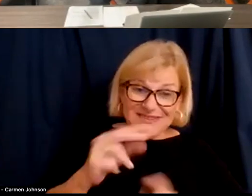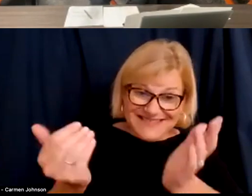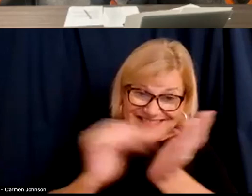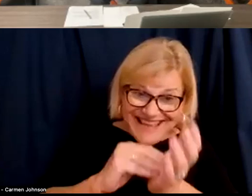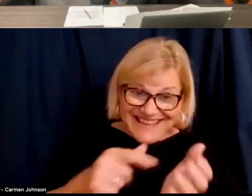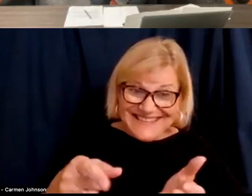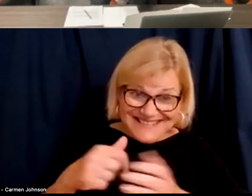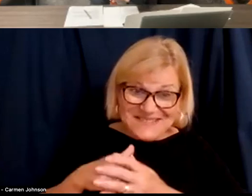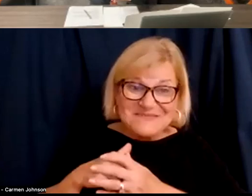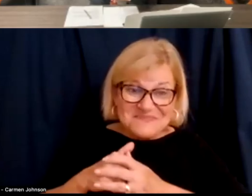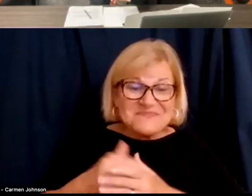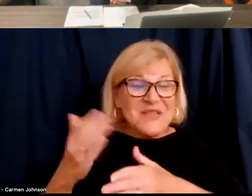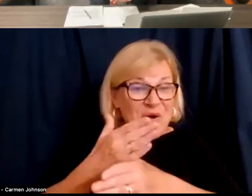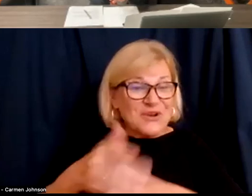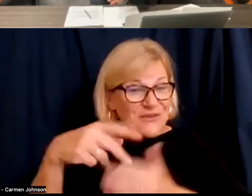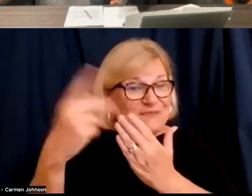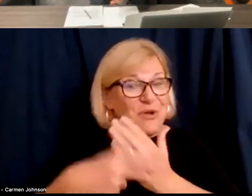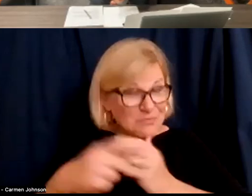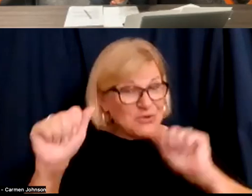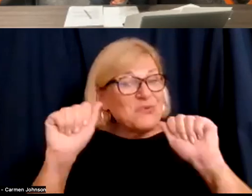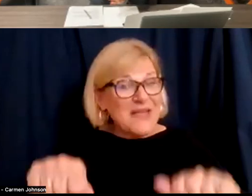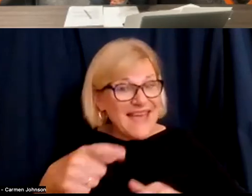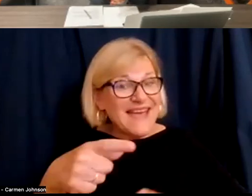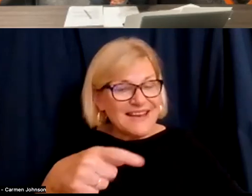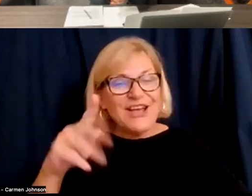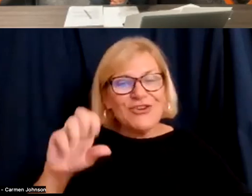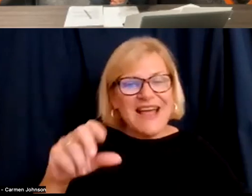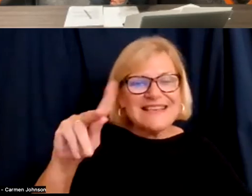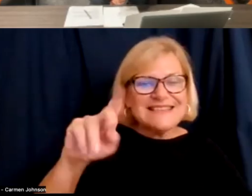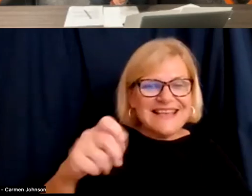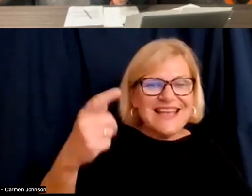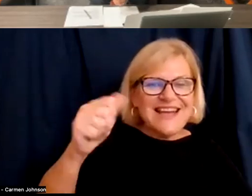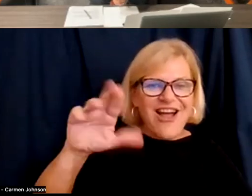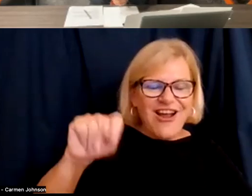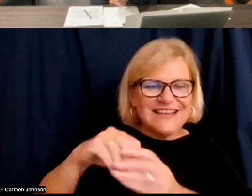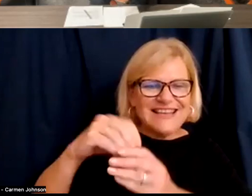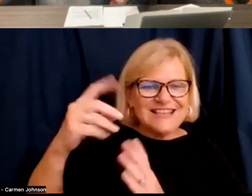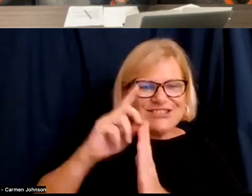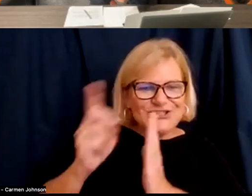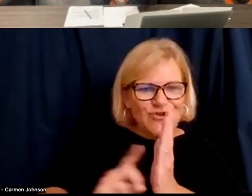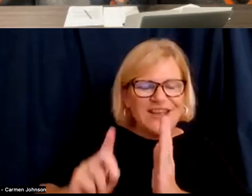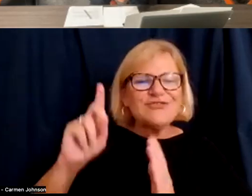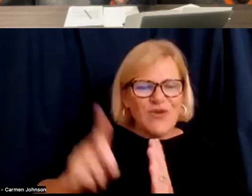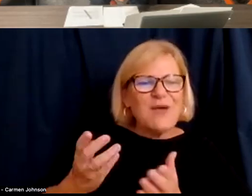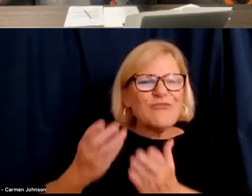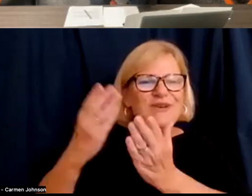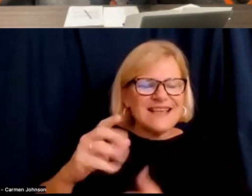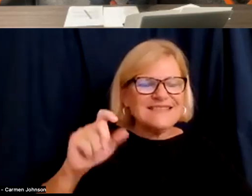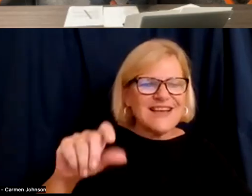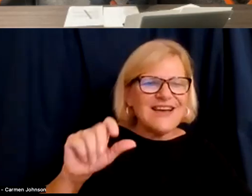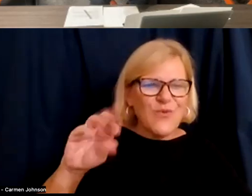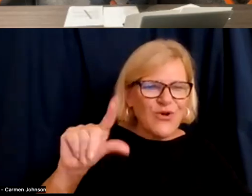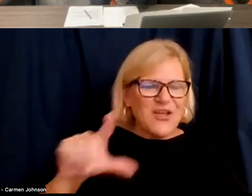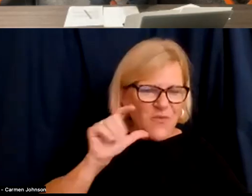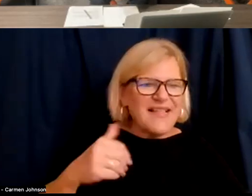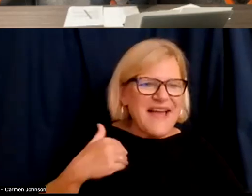program or share this program, you can do so at Kresge Arts in Detroit presents.art. And we'll have